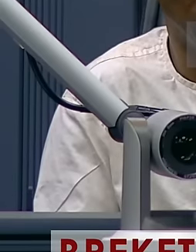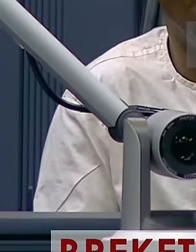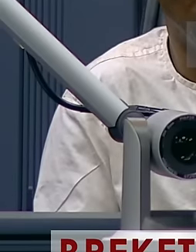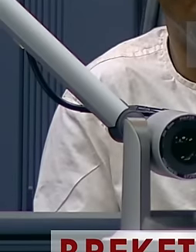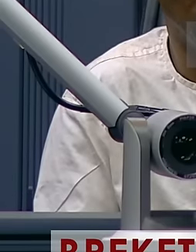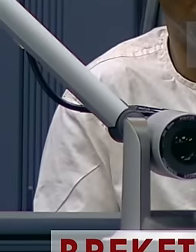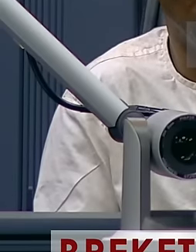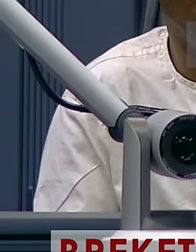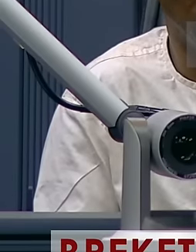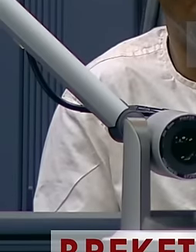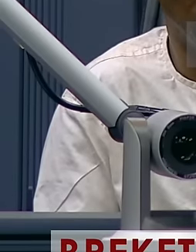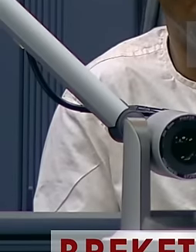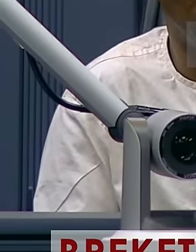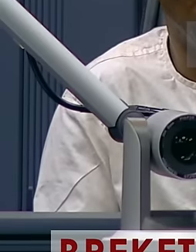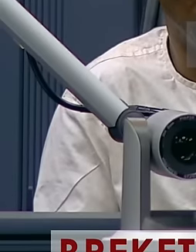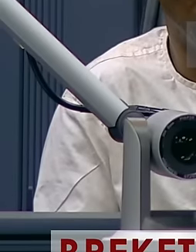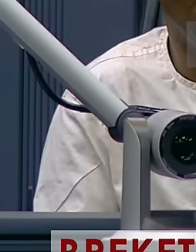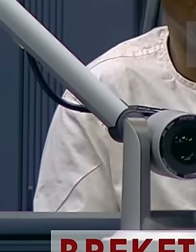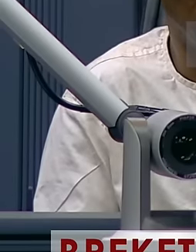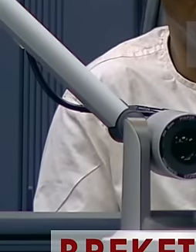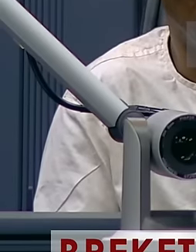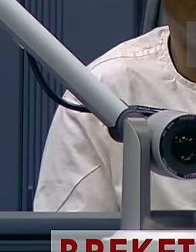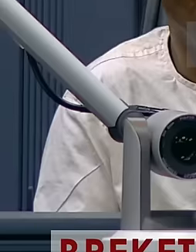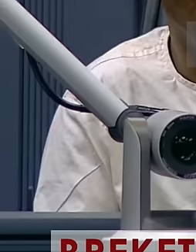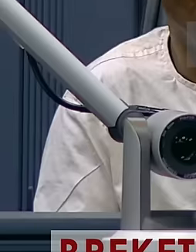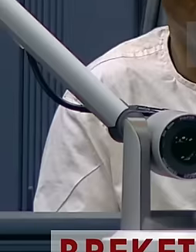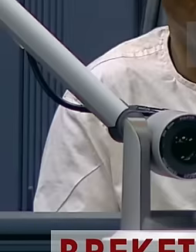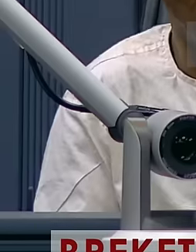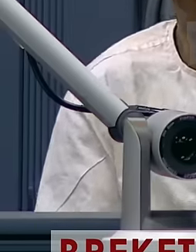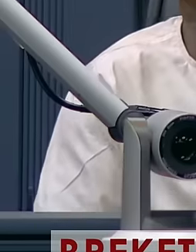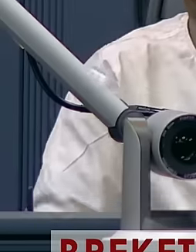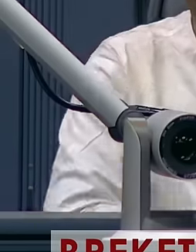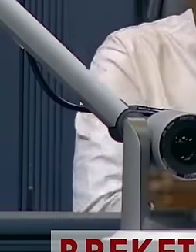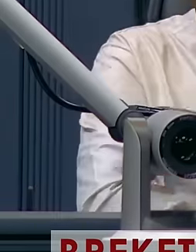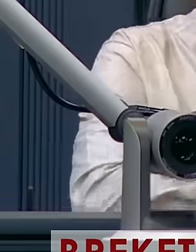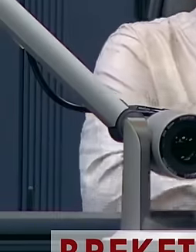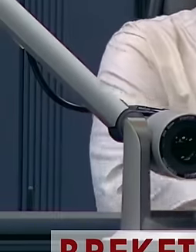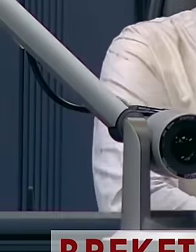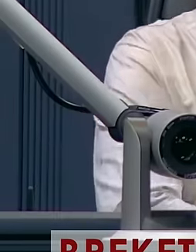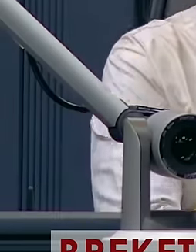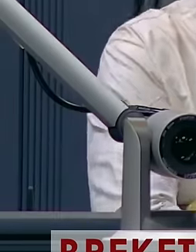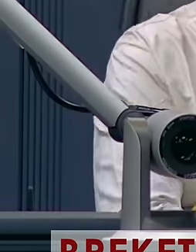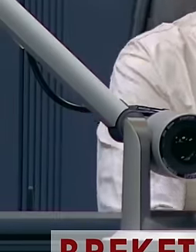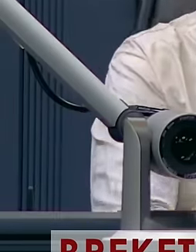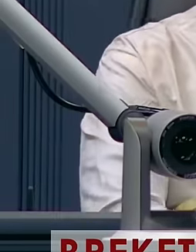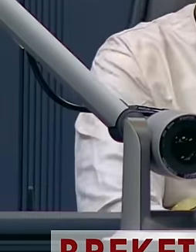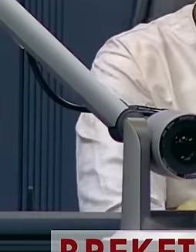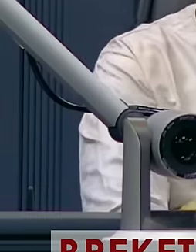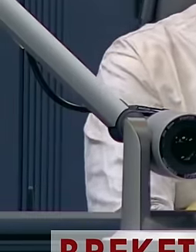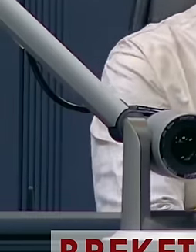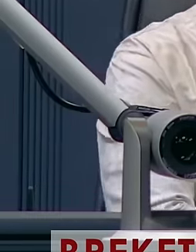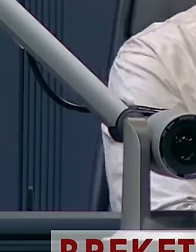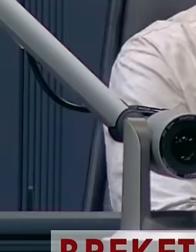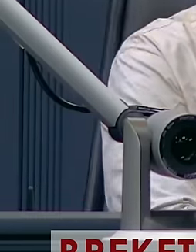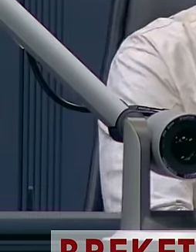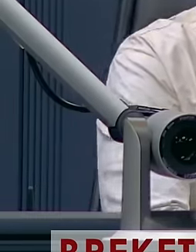me, they beat me, they stabbed me a lot. I was just shouting, Jesus, please save me, Jesus. I was begging them. They said